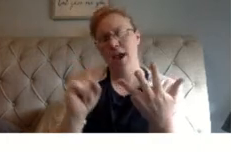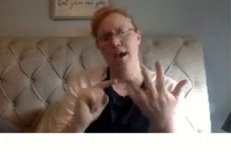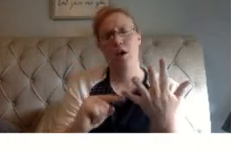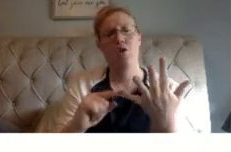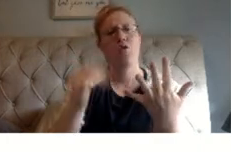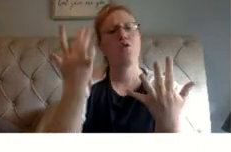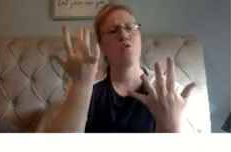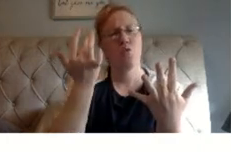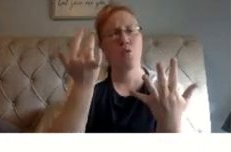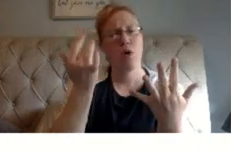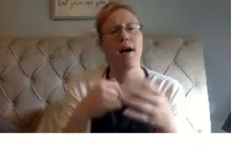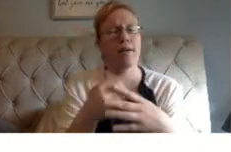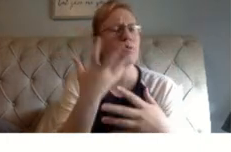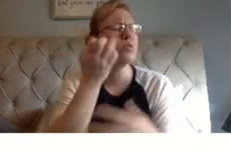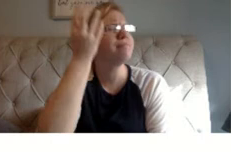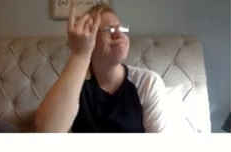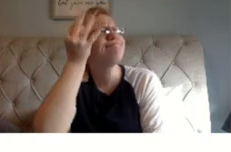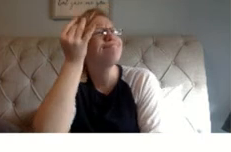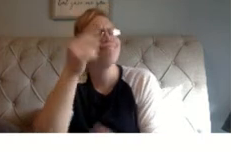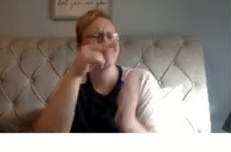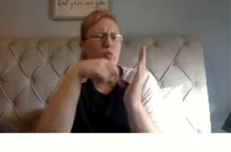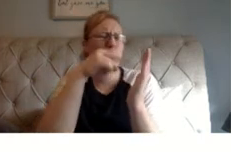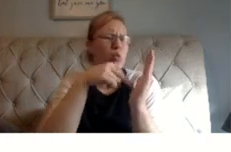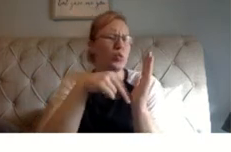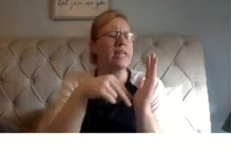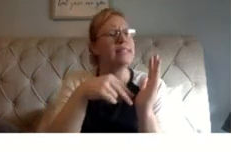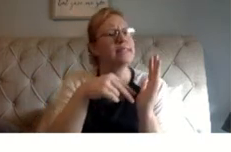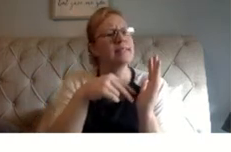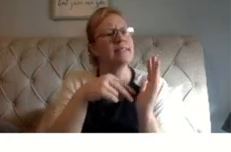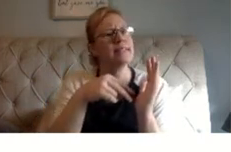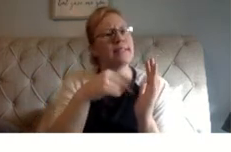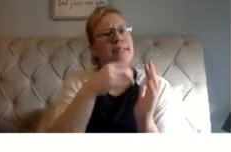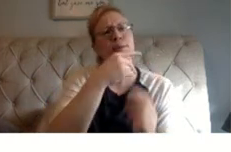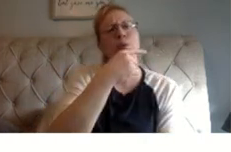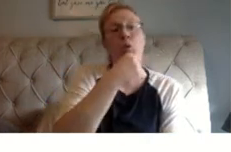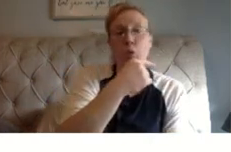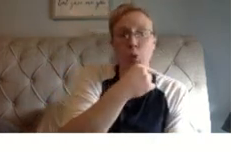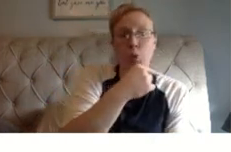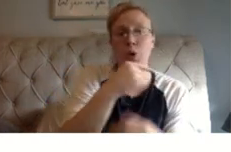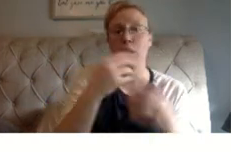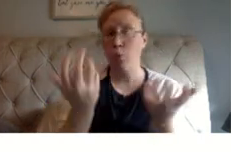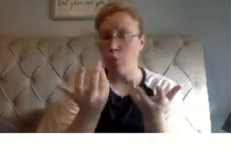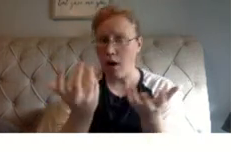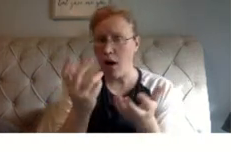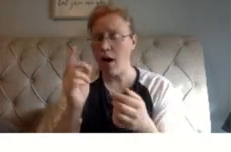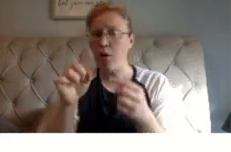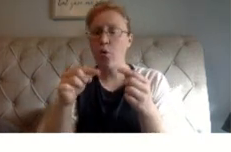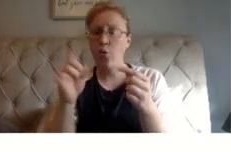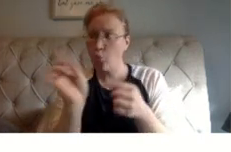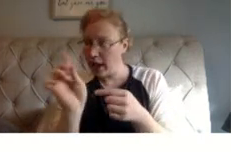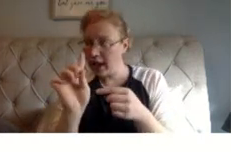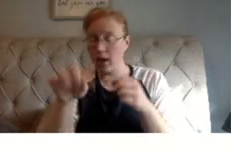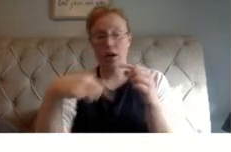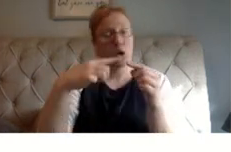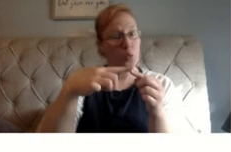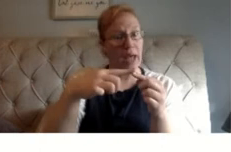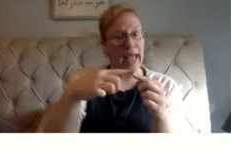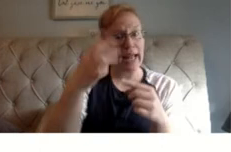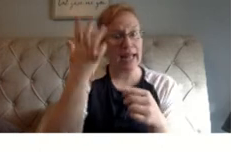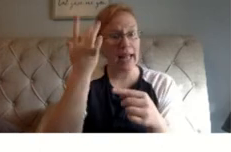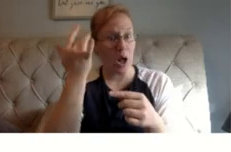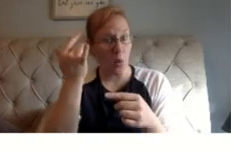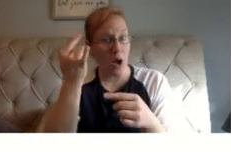week. I want you to think about while we're reading the story, the who, what, where, when, and why of this